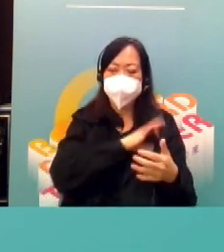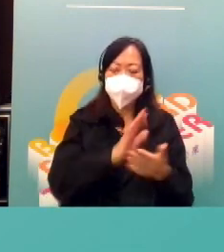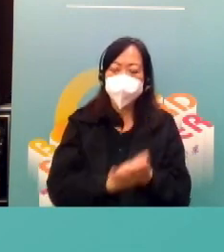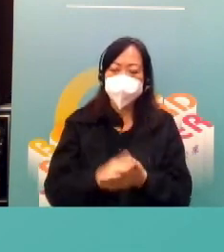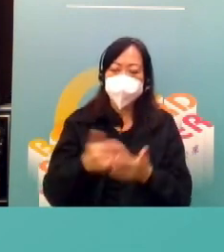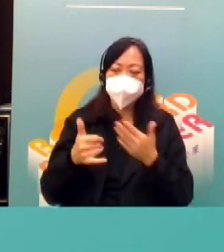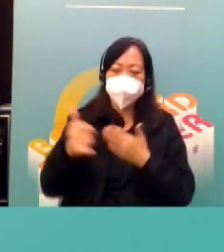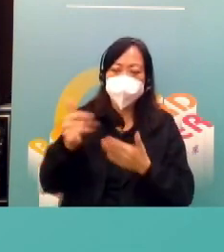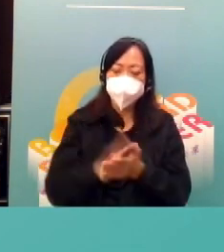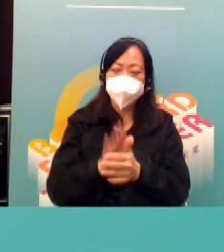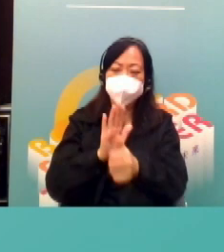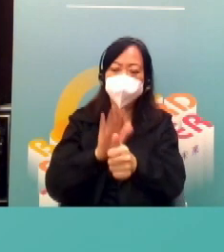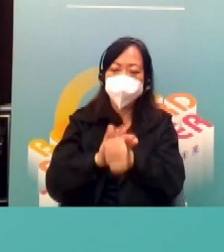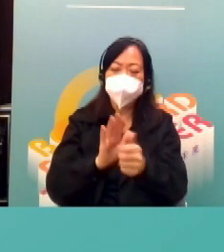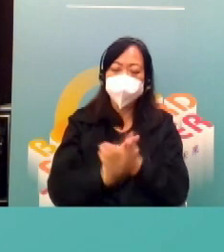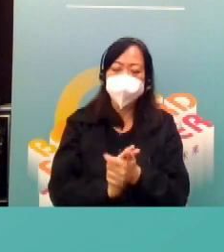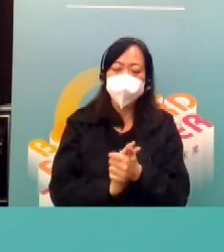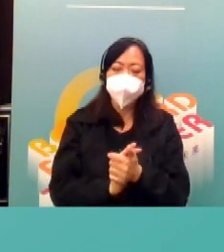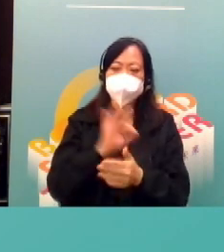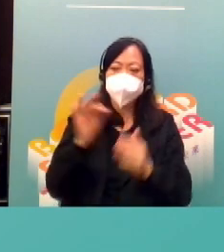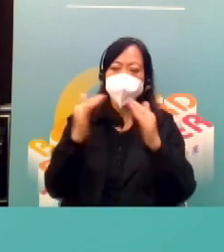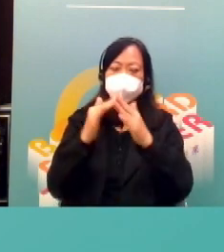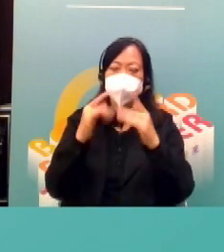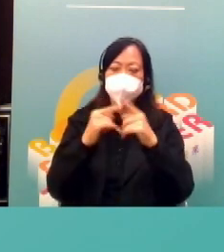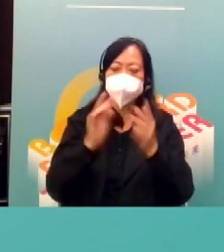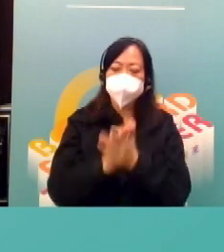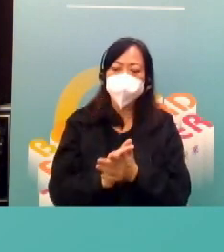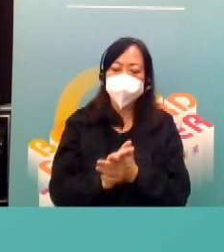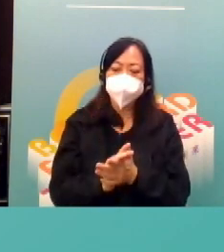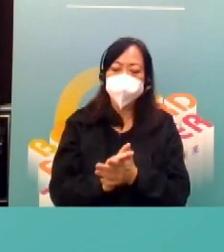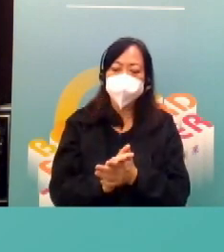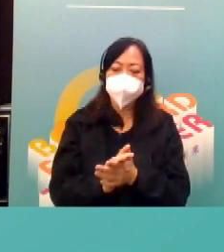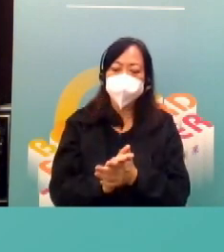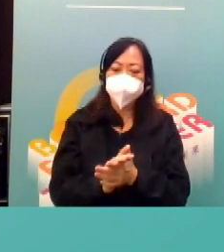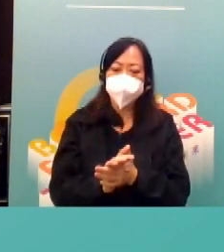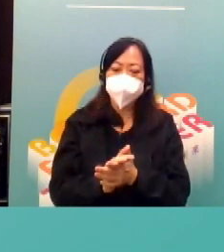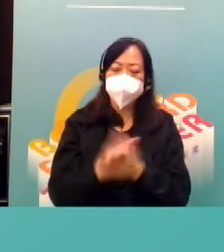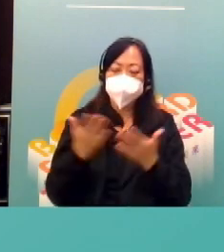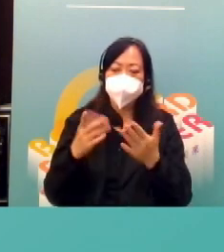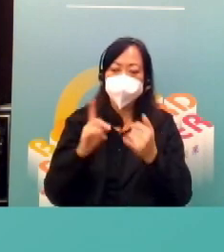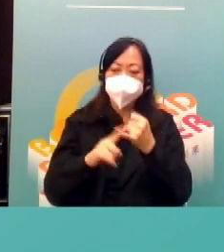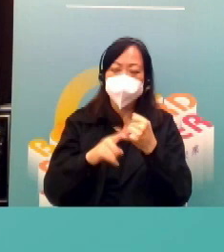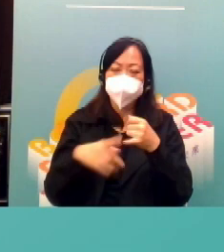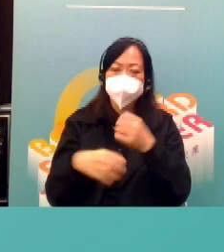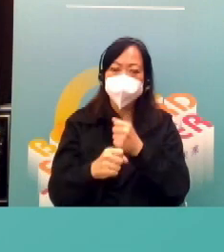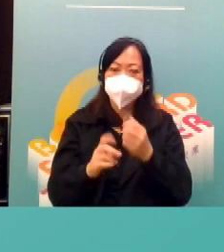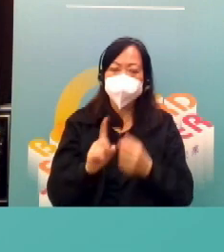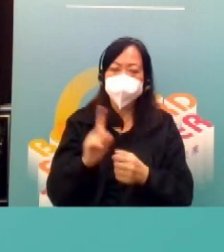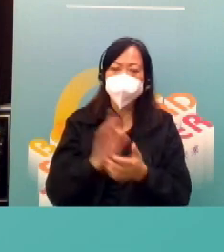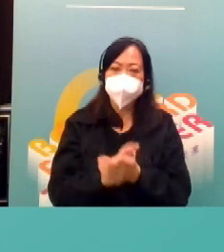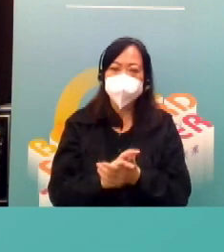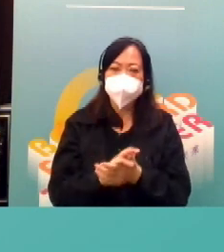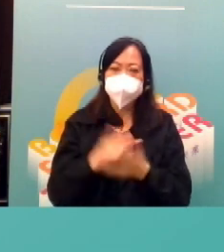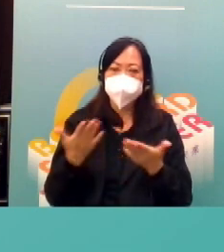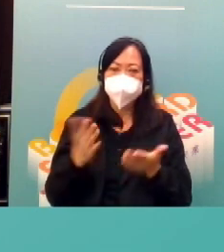individuals, without actually specifying what are the outcomes that they want to be achieving. Because simply going out